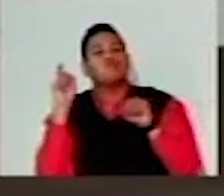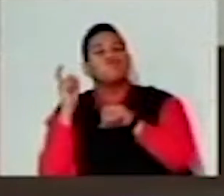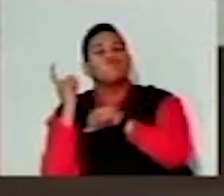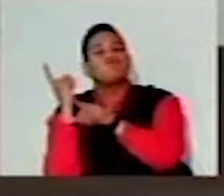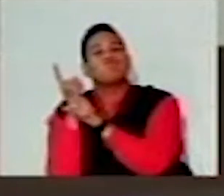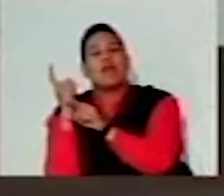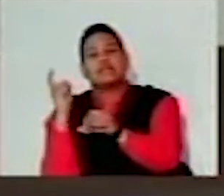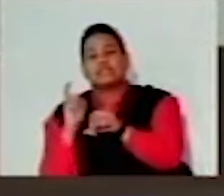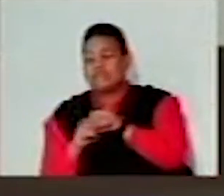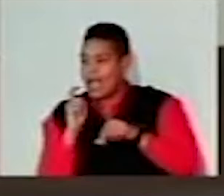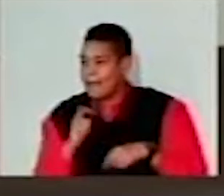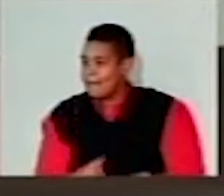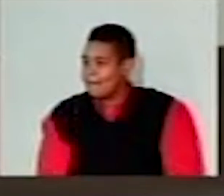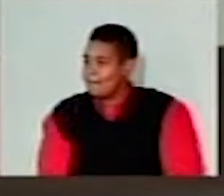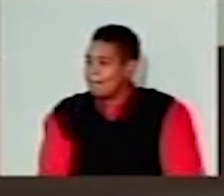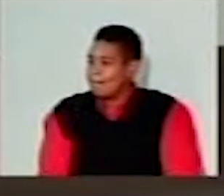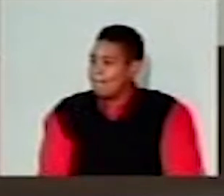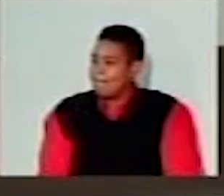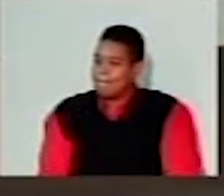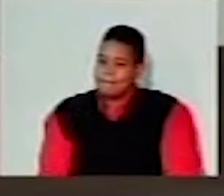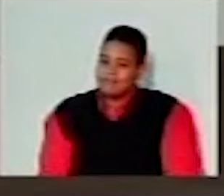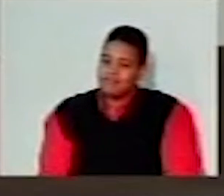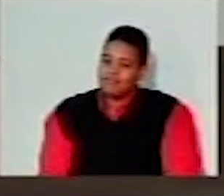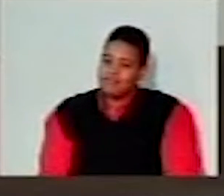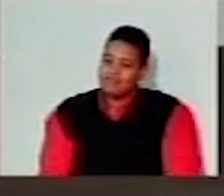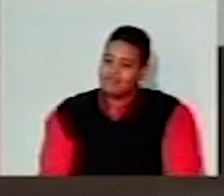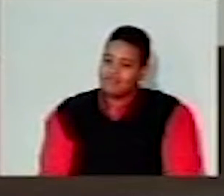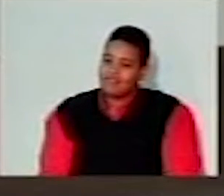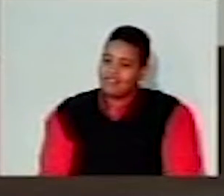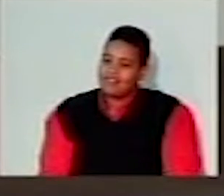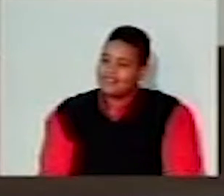time. Mexican divorce, madam.